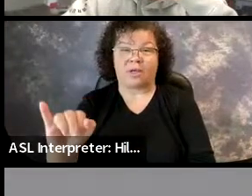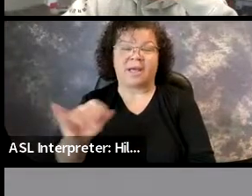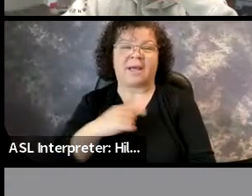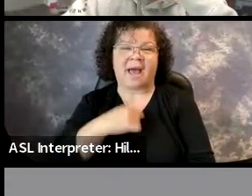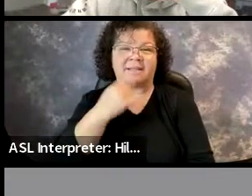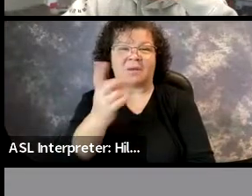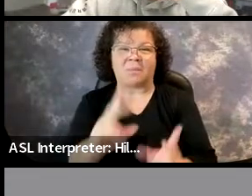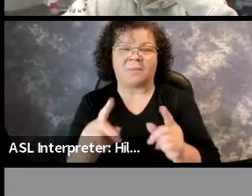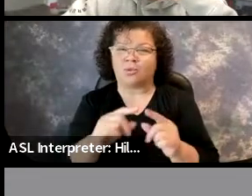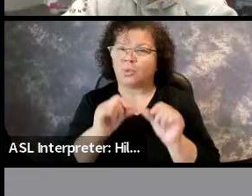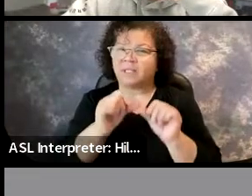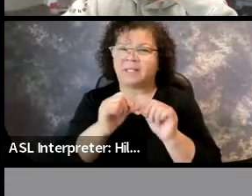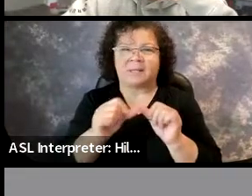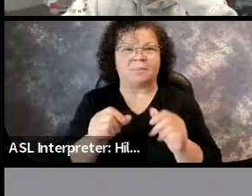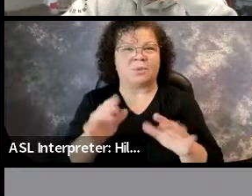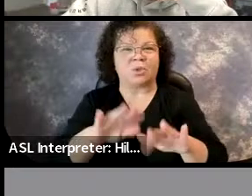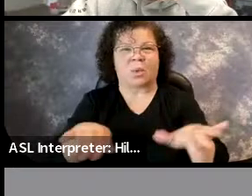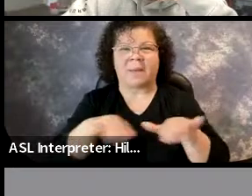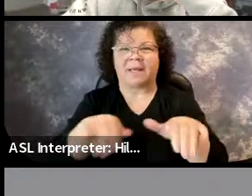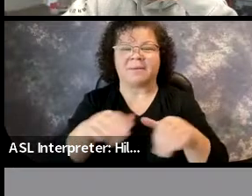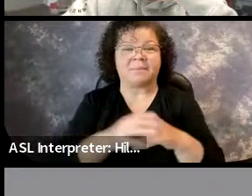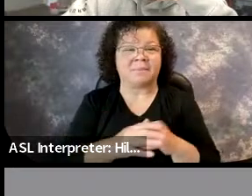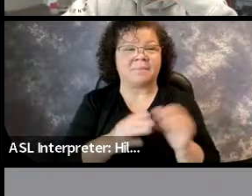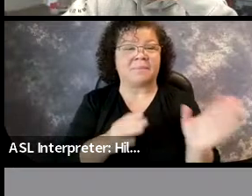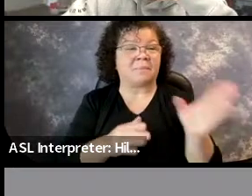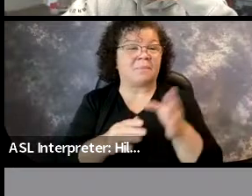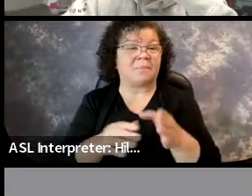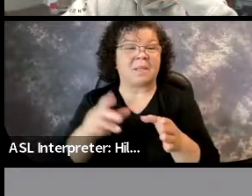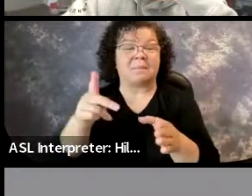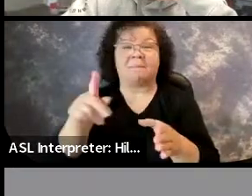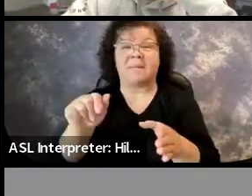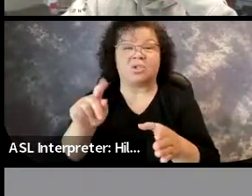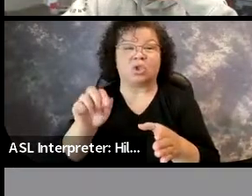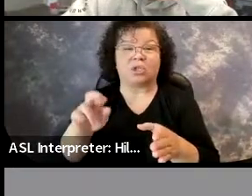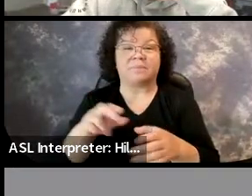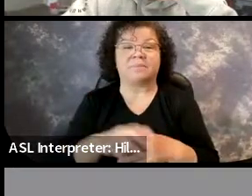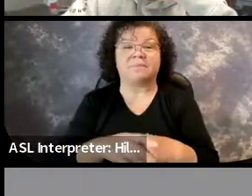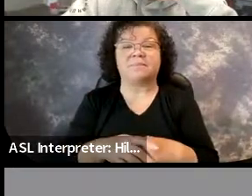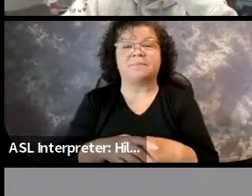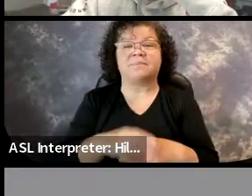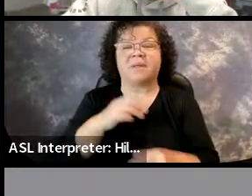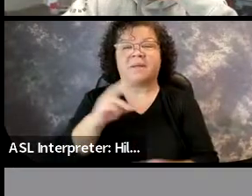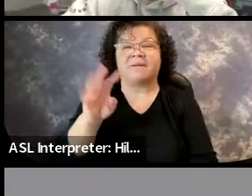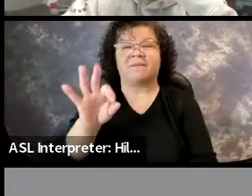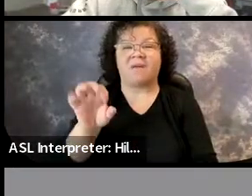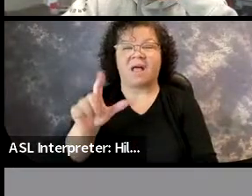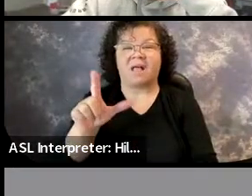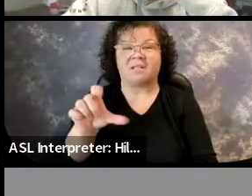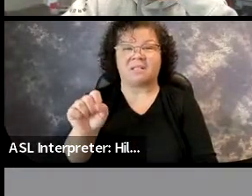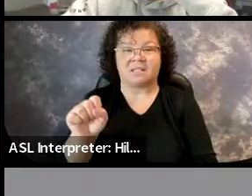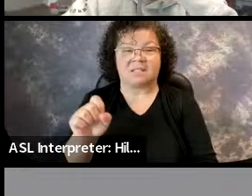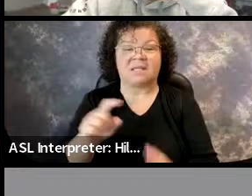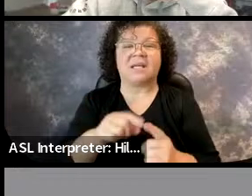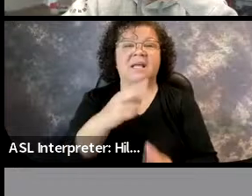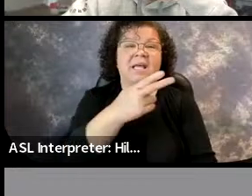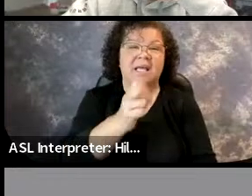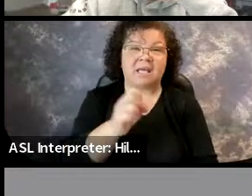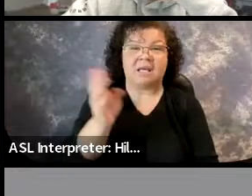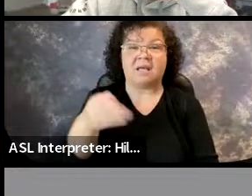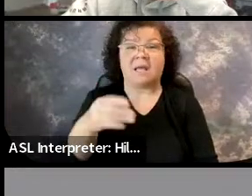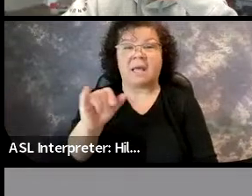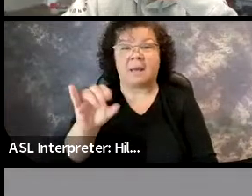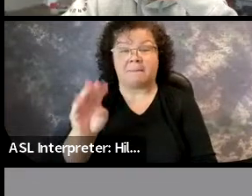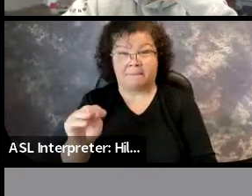Thanks, Michael. We'll go to Peter and then Nate. Good morning, everybody. Peter Fells, he, him